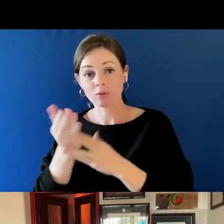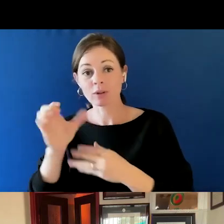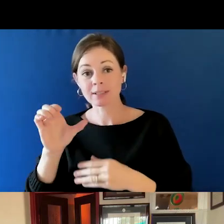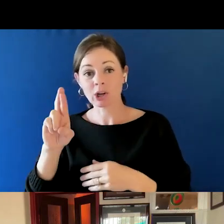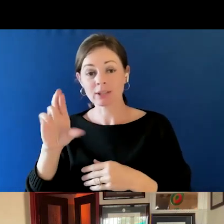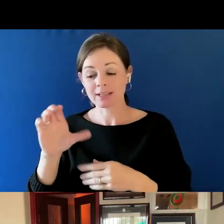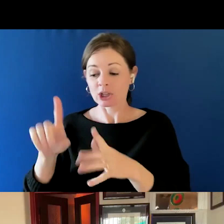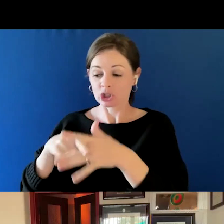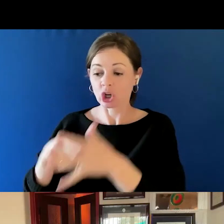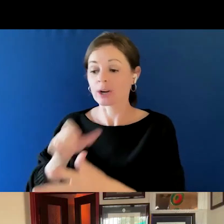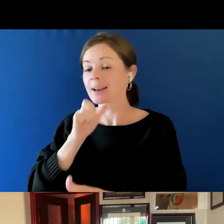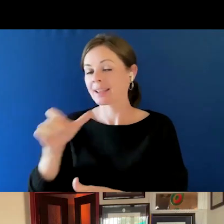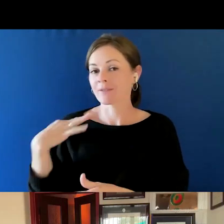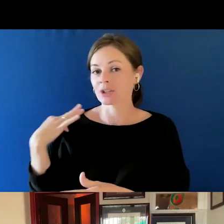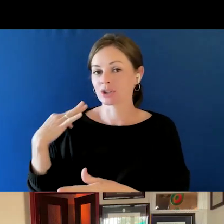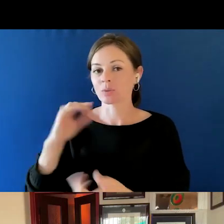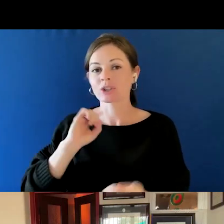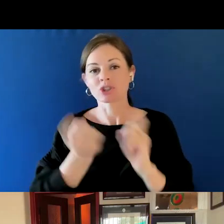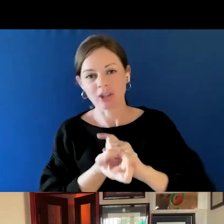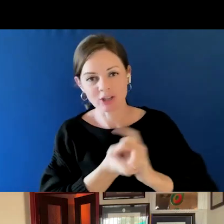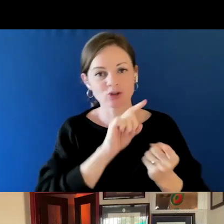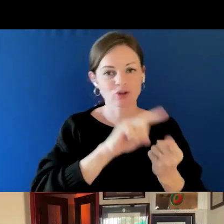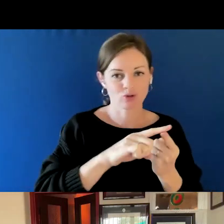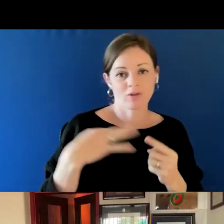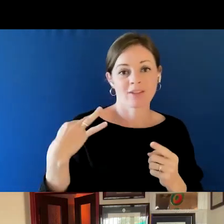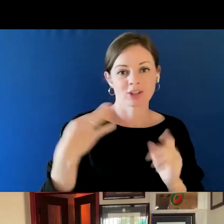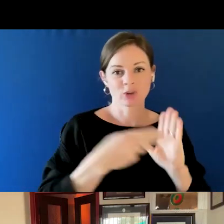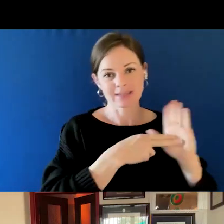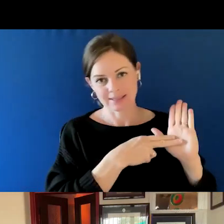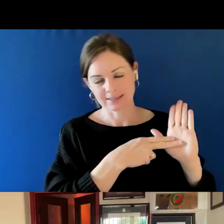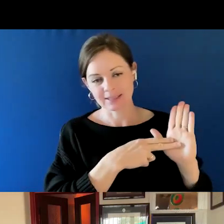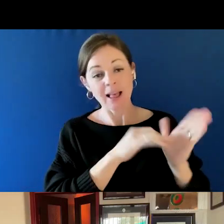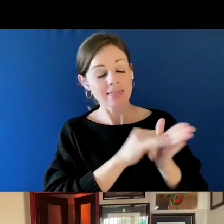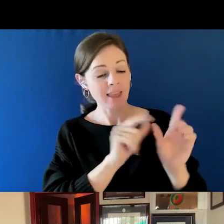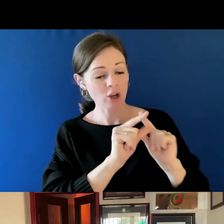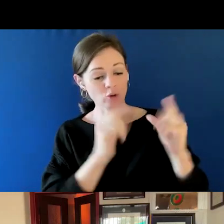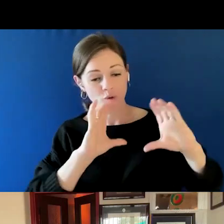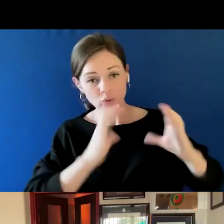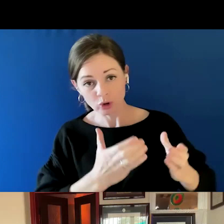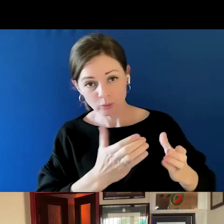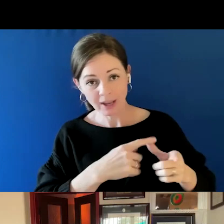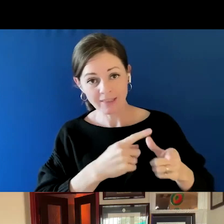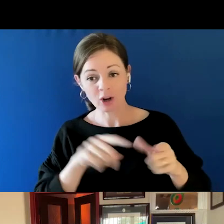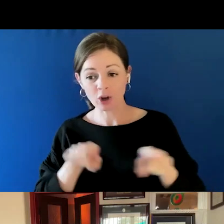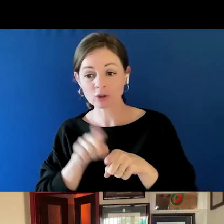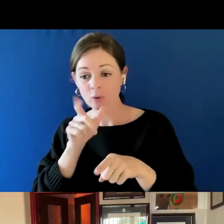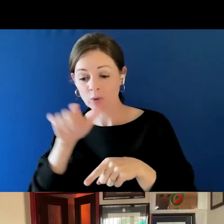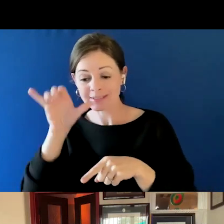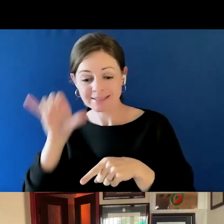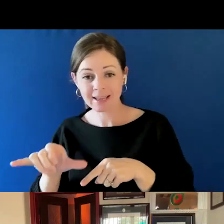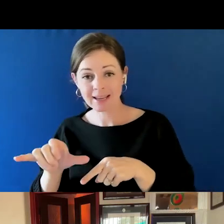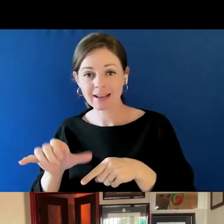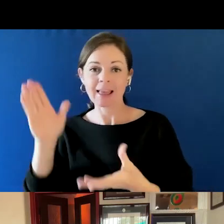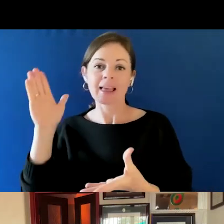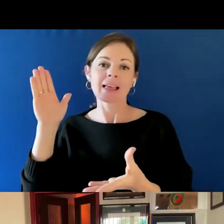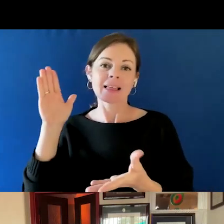off involuntary, we converted to voluntary status. And then that group, as well as the group that stayed involuntary, had less